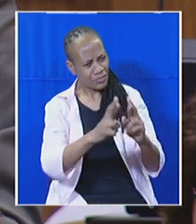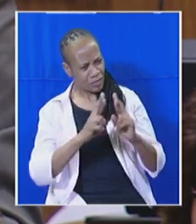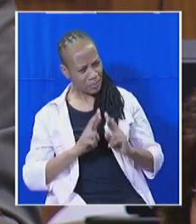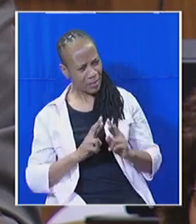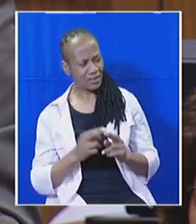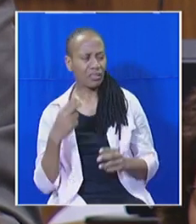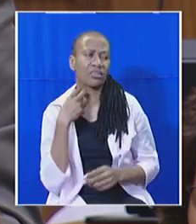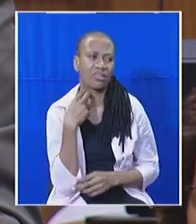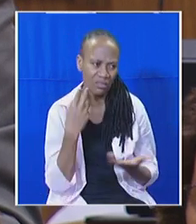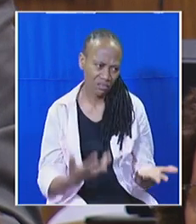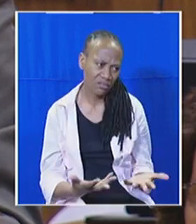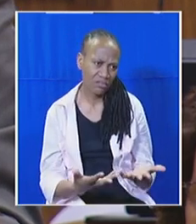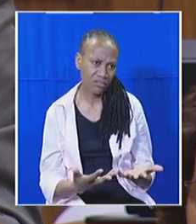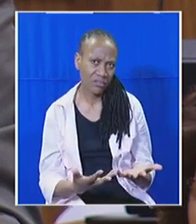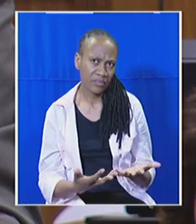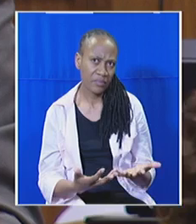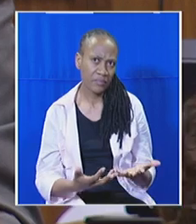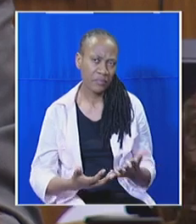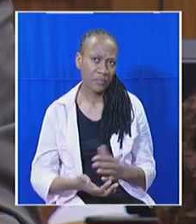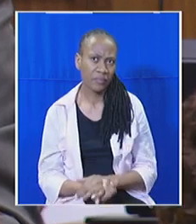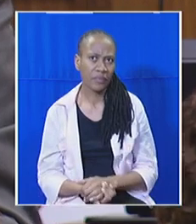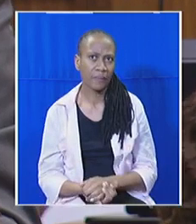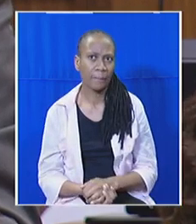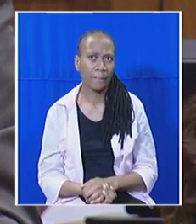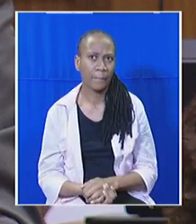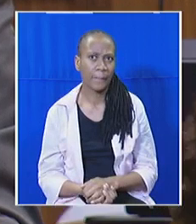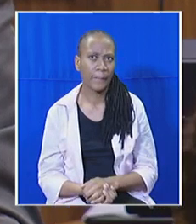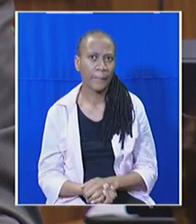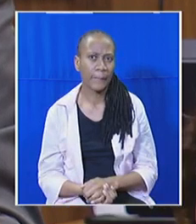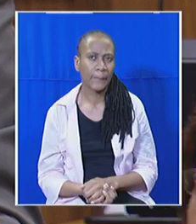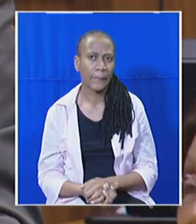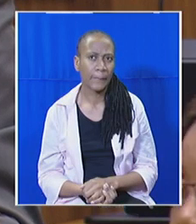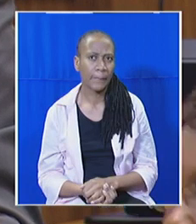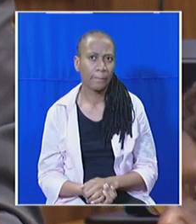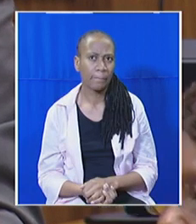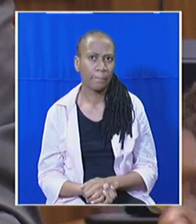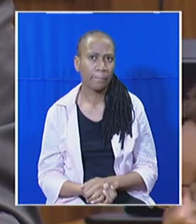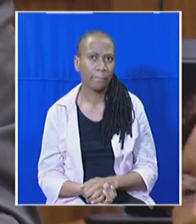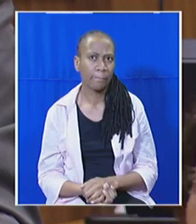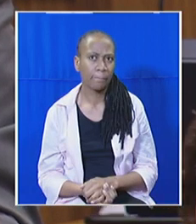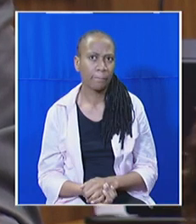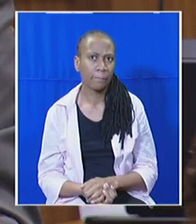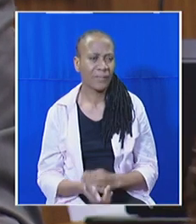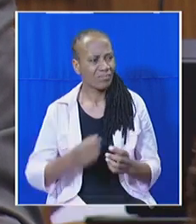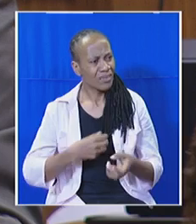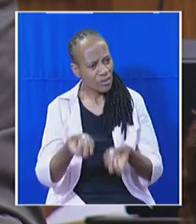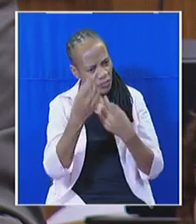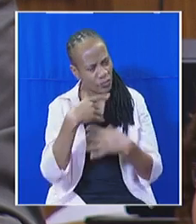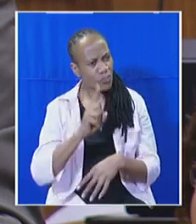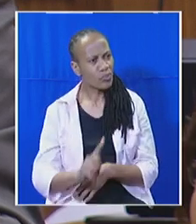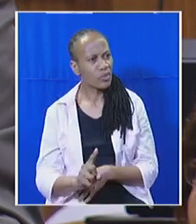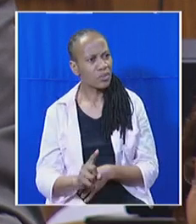so disappointing, I haven't even taken it to the person who put the question to me to process through to you. Because I was told about when it